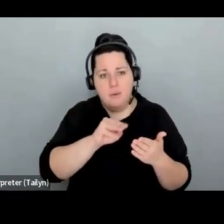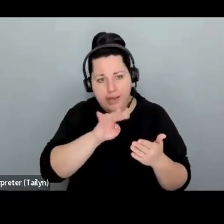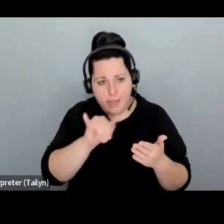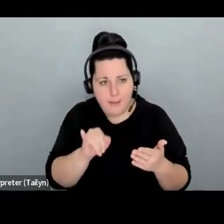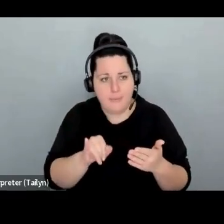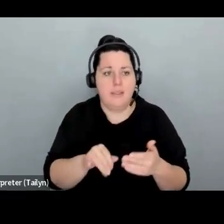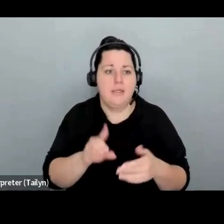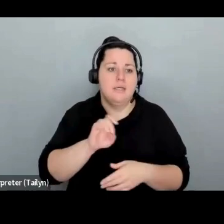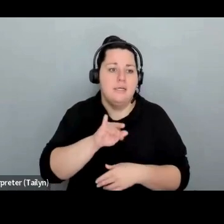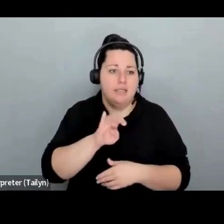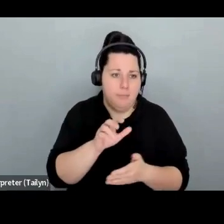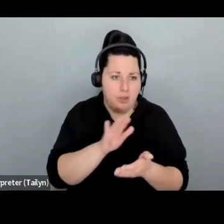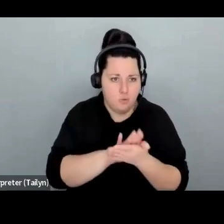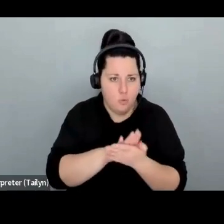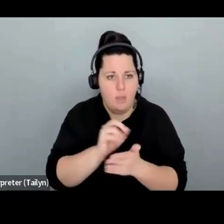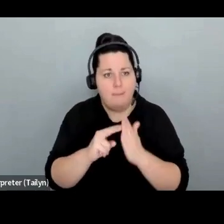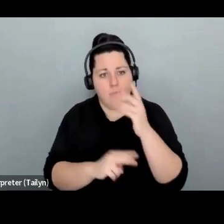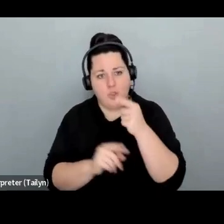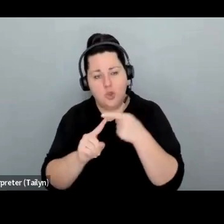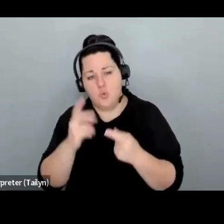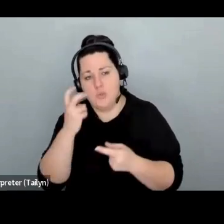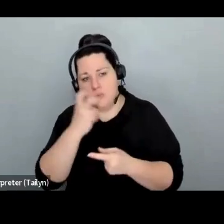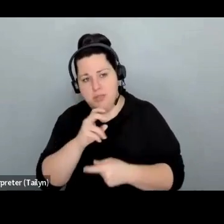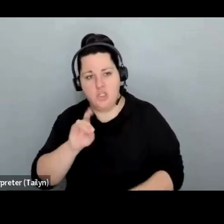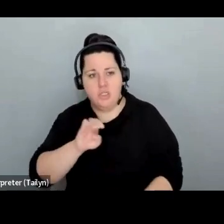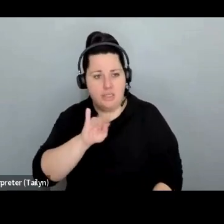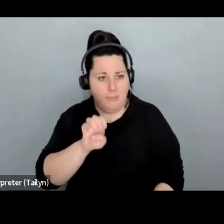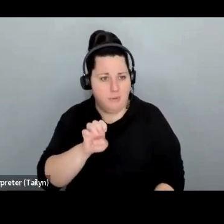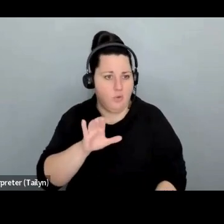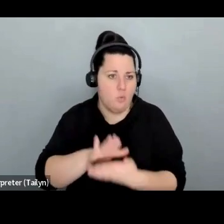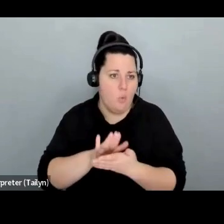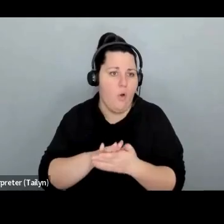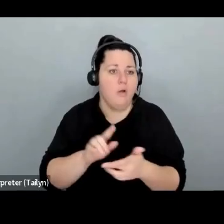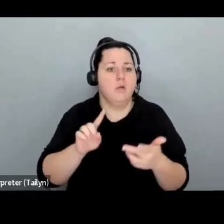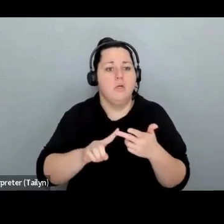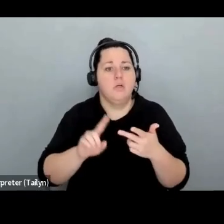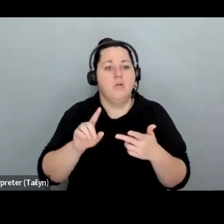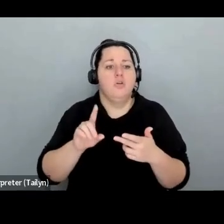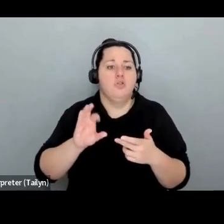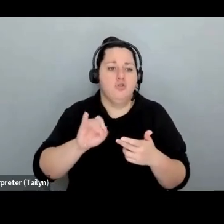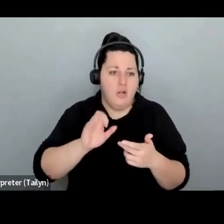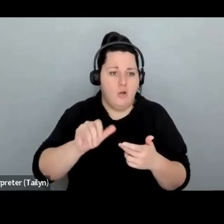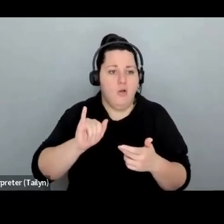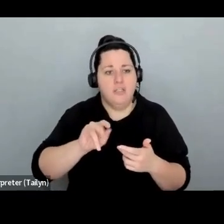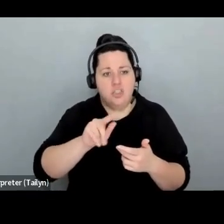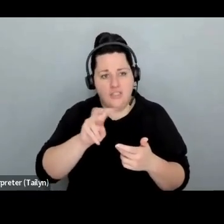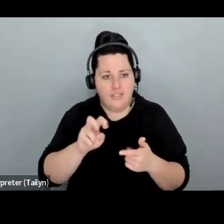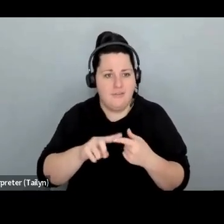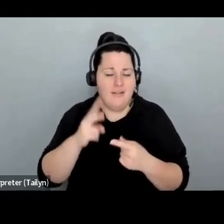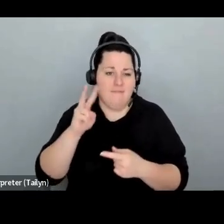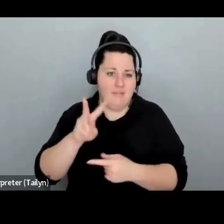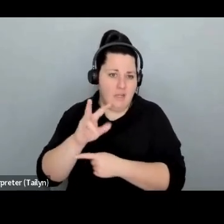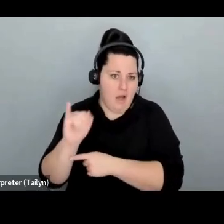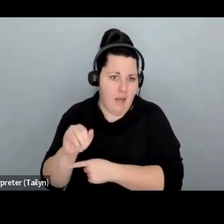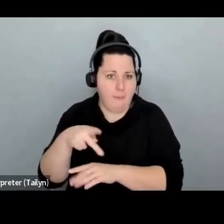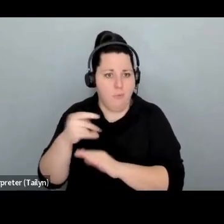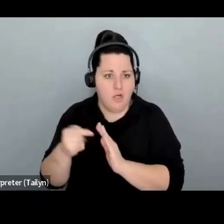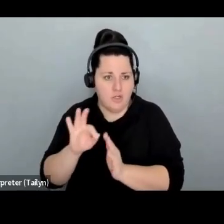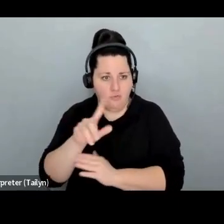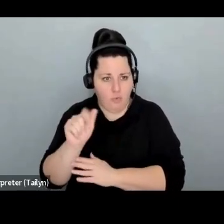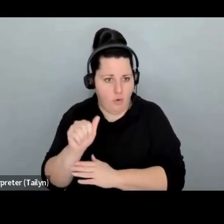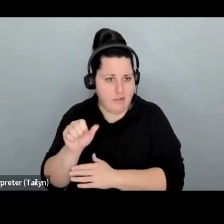School. Critical initiatives in visual impairment, Project Florida State University. Educational